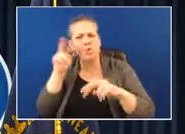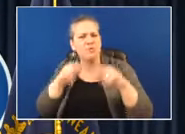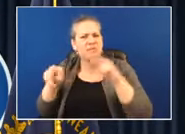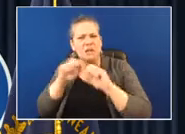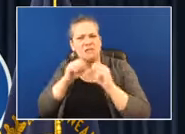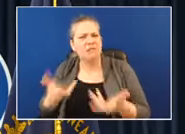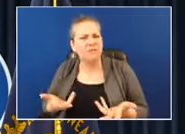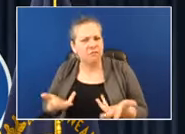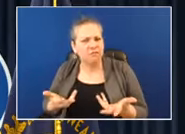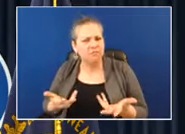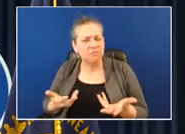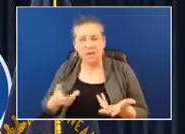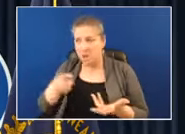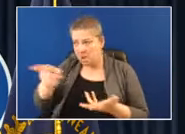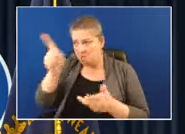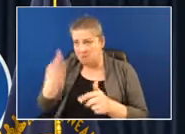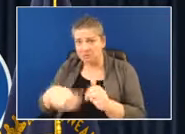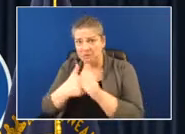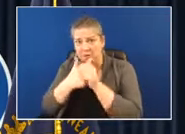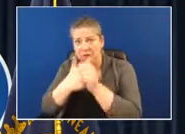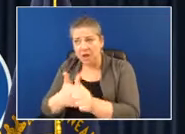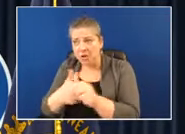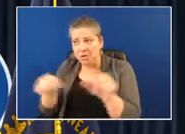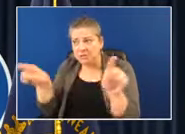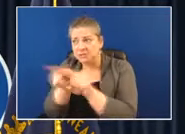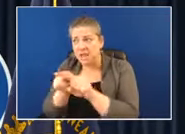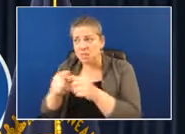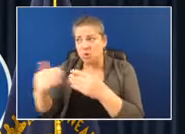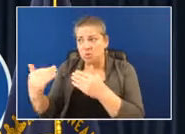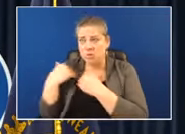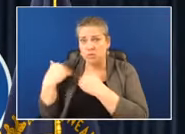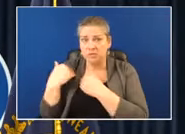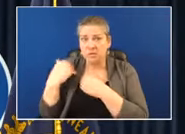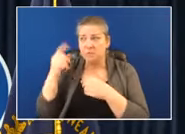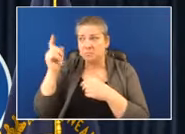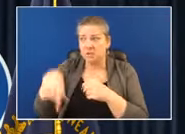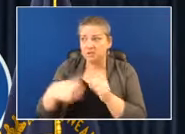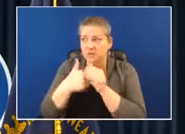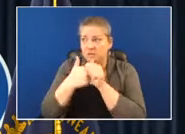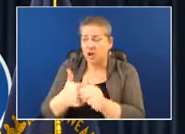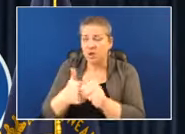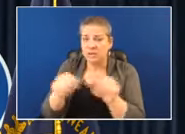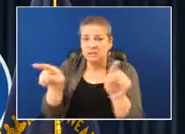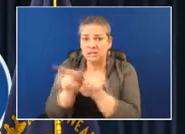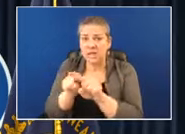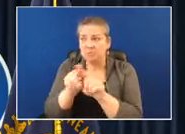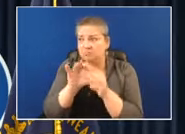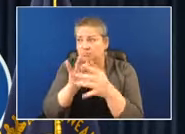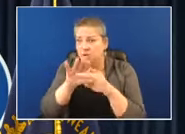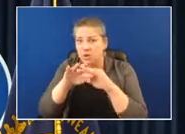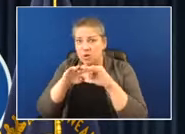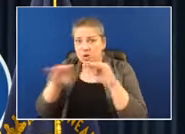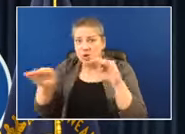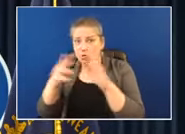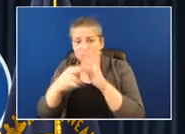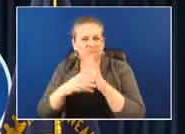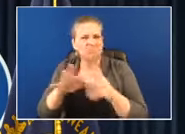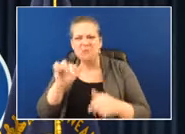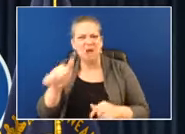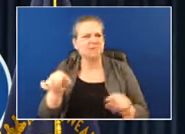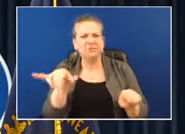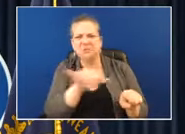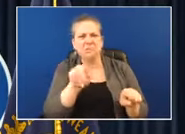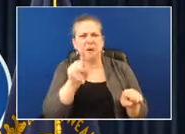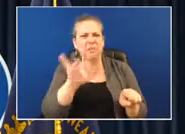required to comply with the same controls and accountability measures as our public schools. The answer to concerns about